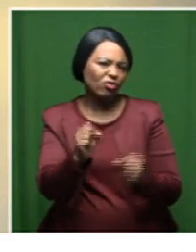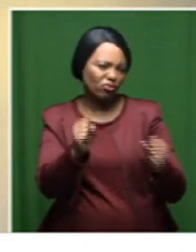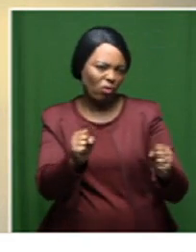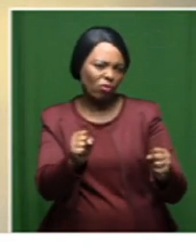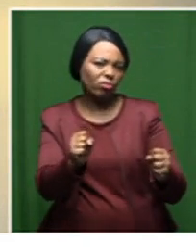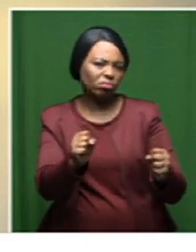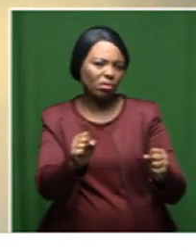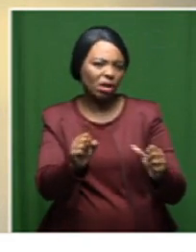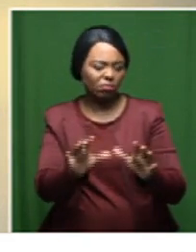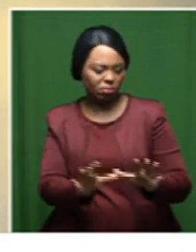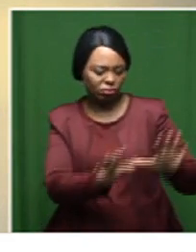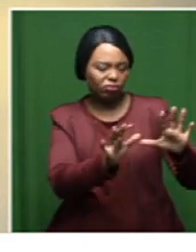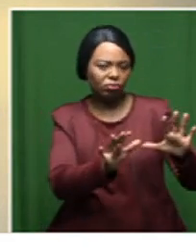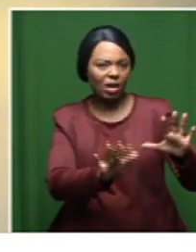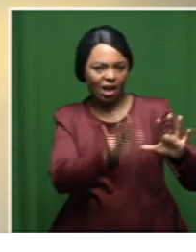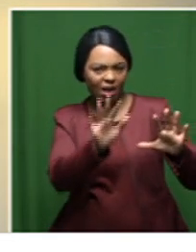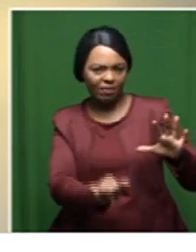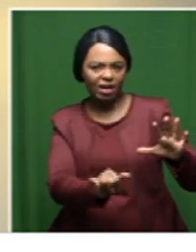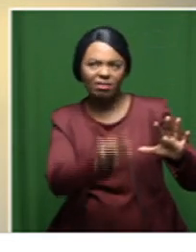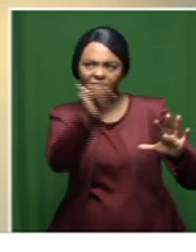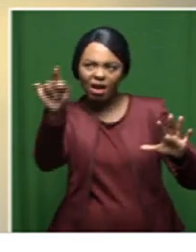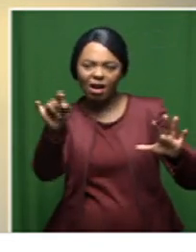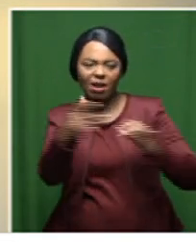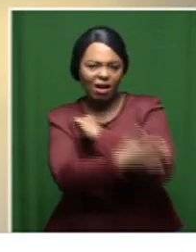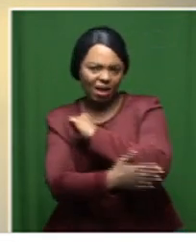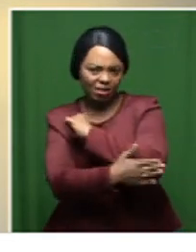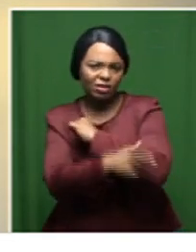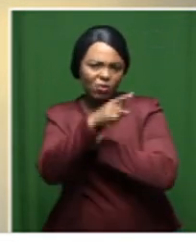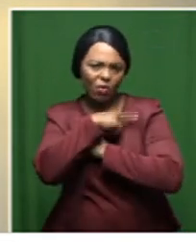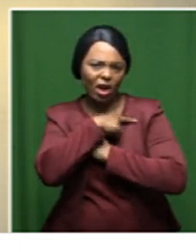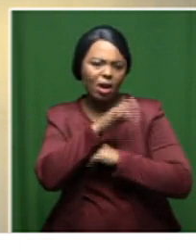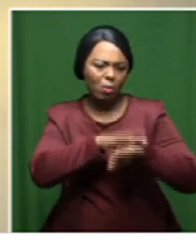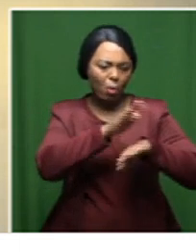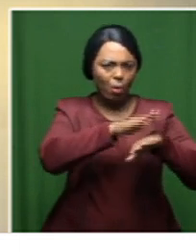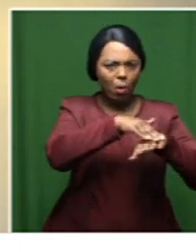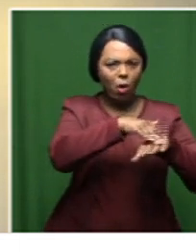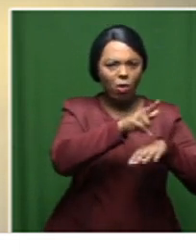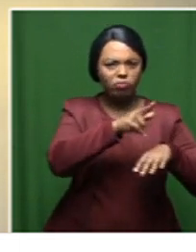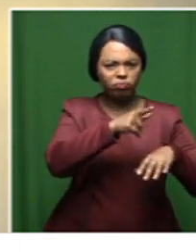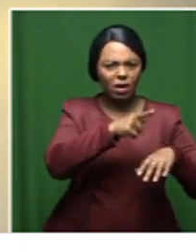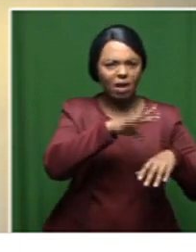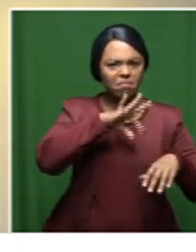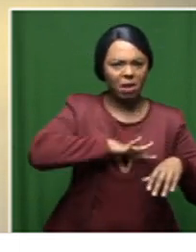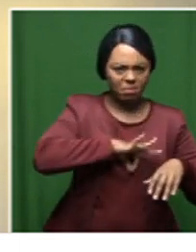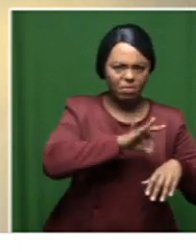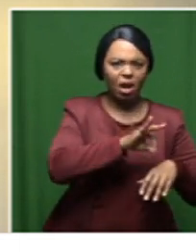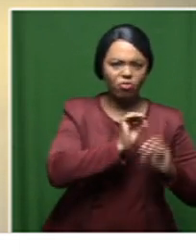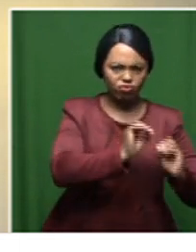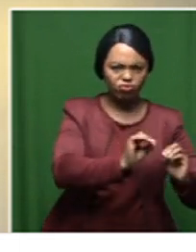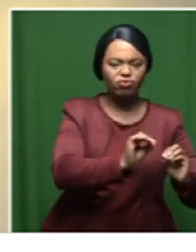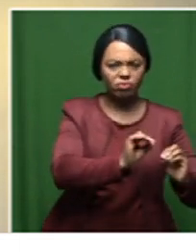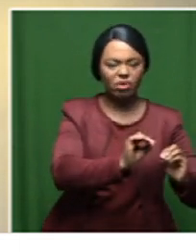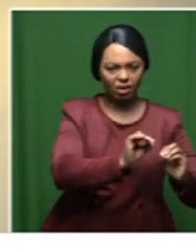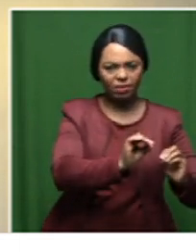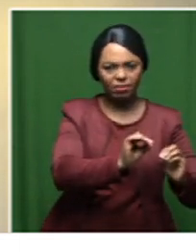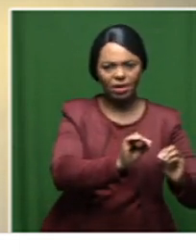on the continent and accounts for more than half of the revenues that are collected across the continent. So it is quite a